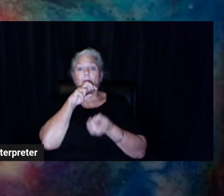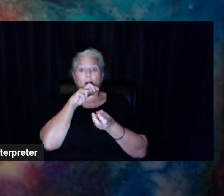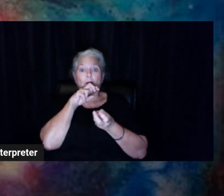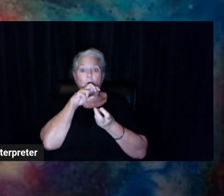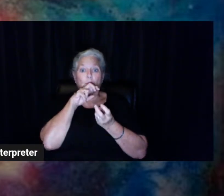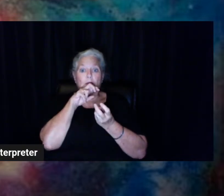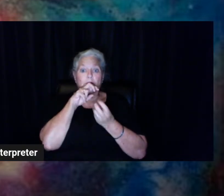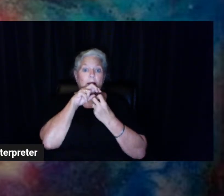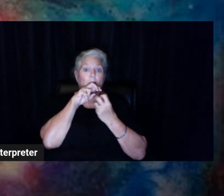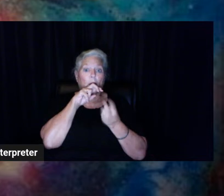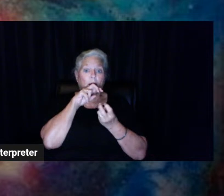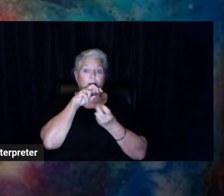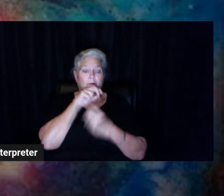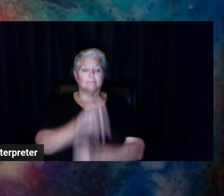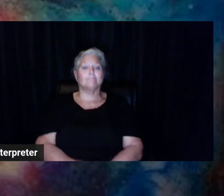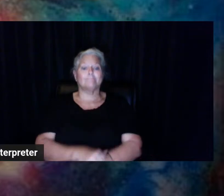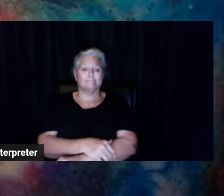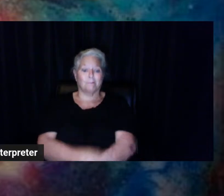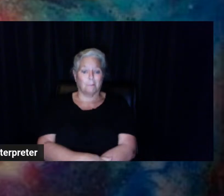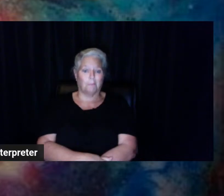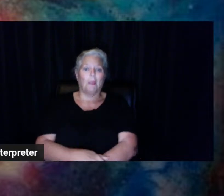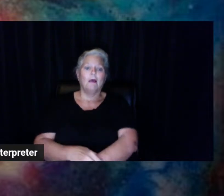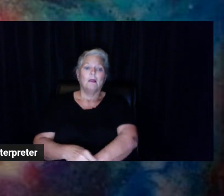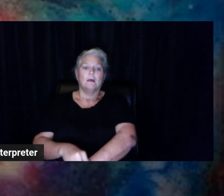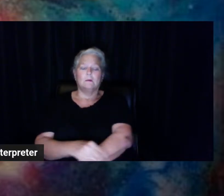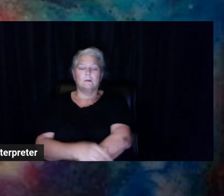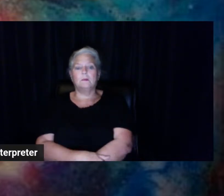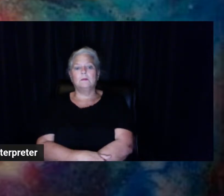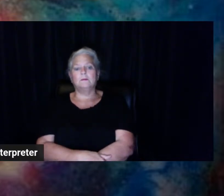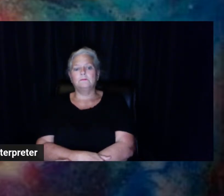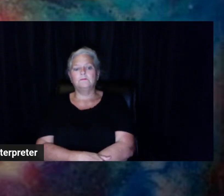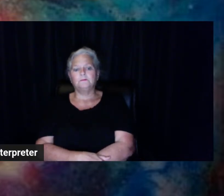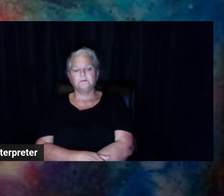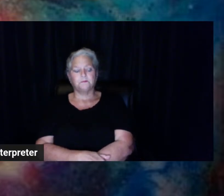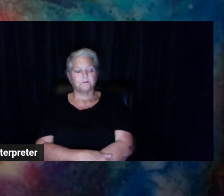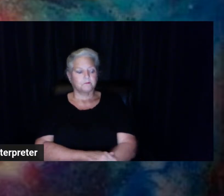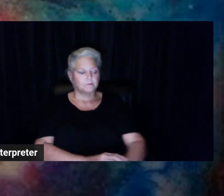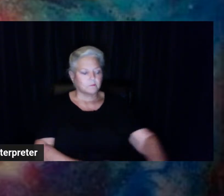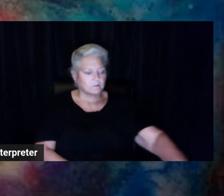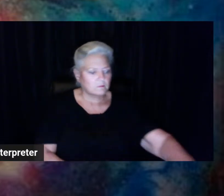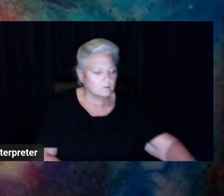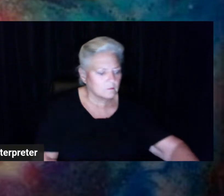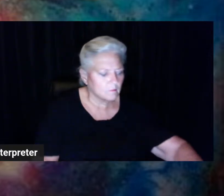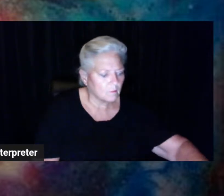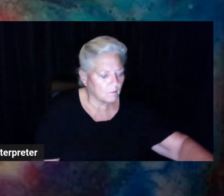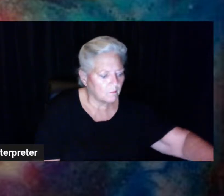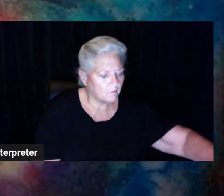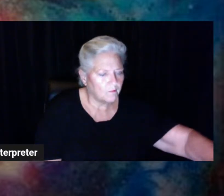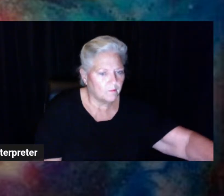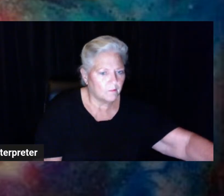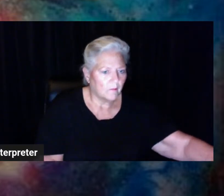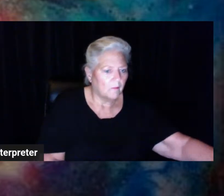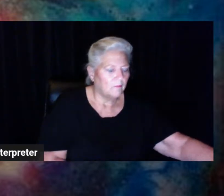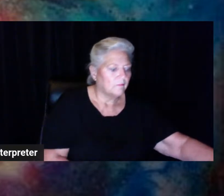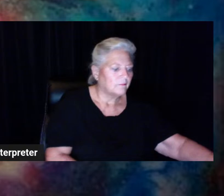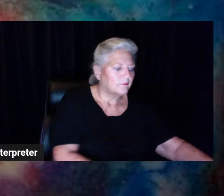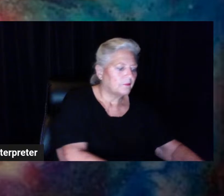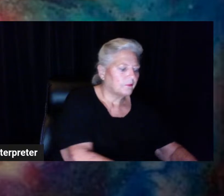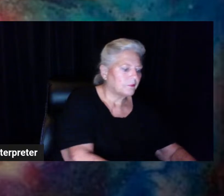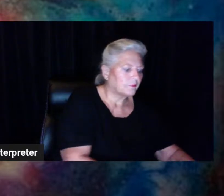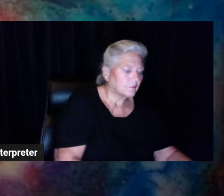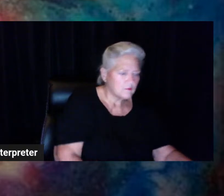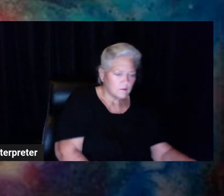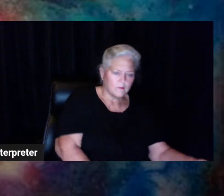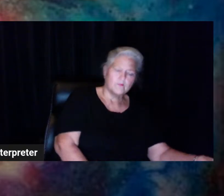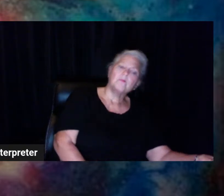mouth falling open, by the way. See, after you have to have I think you have to have a bachelor's